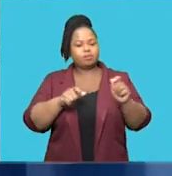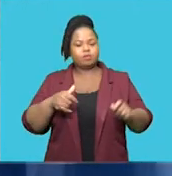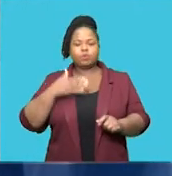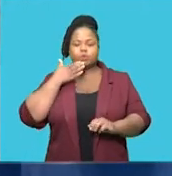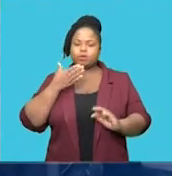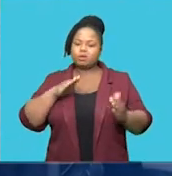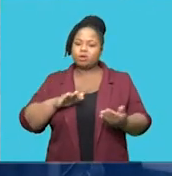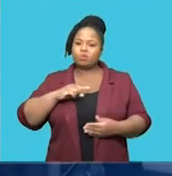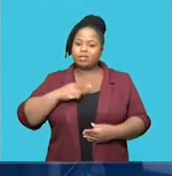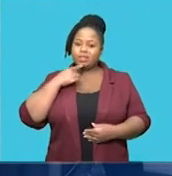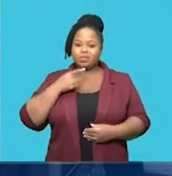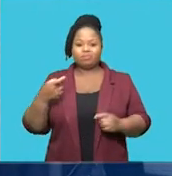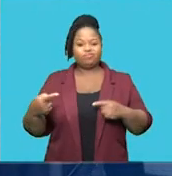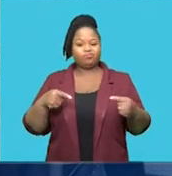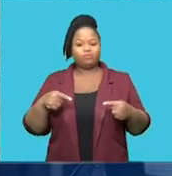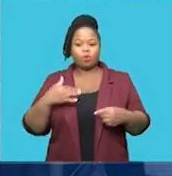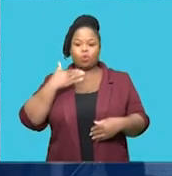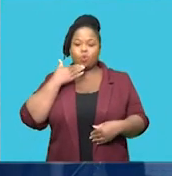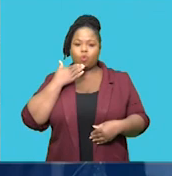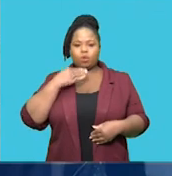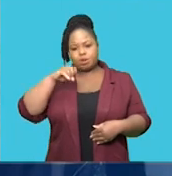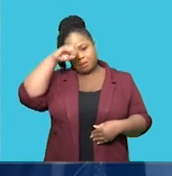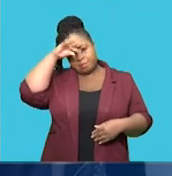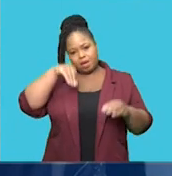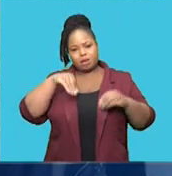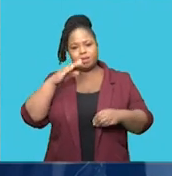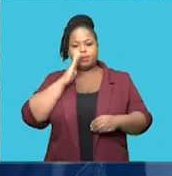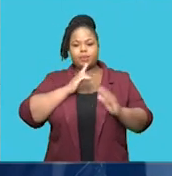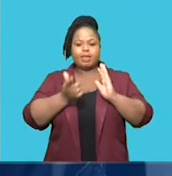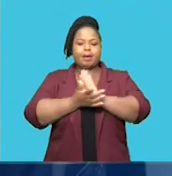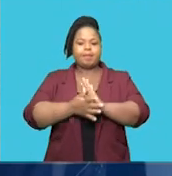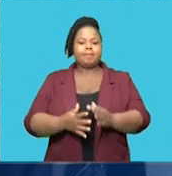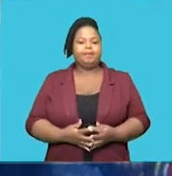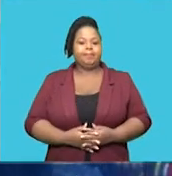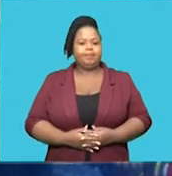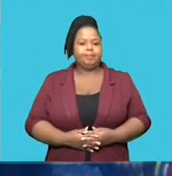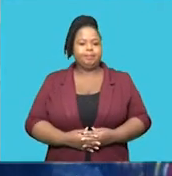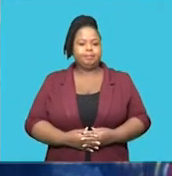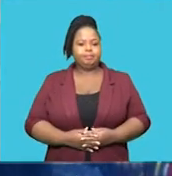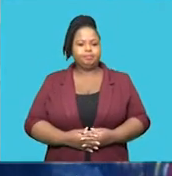ukuthi kwakuyimpi yalabo abangabavukuzi abangekho emthethweni.